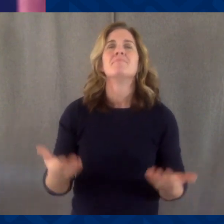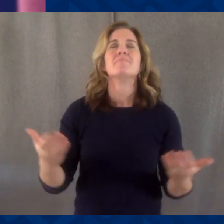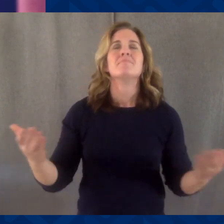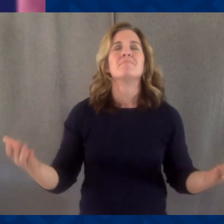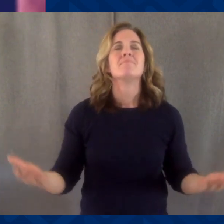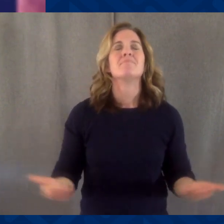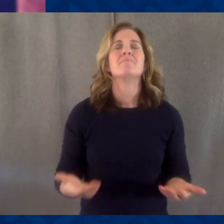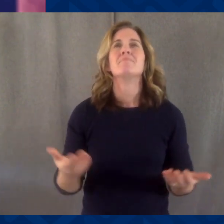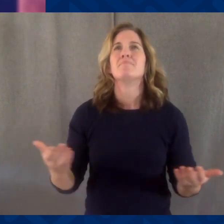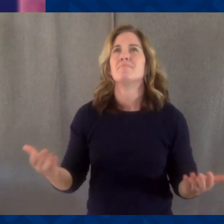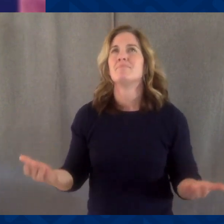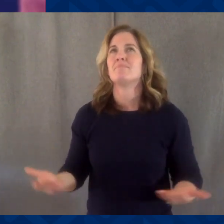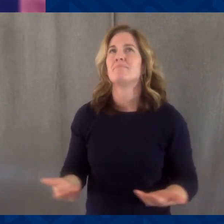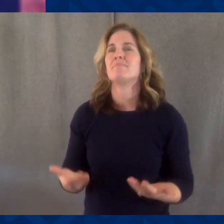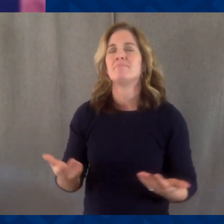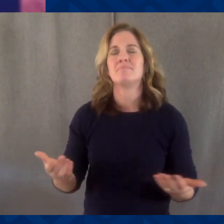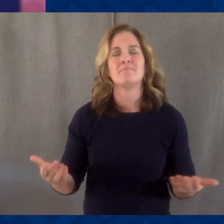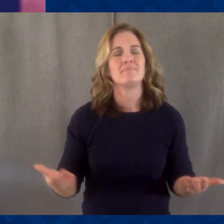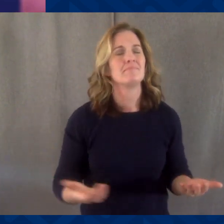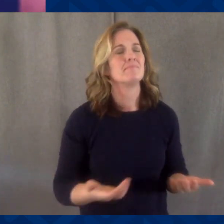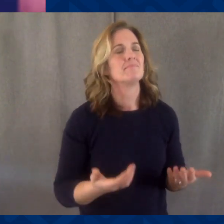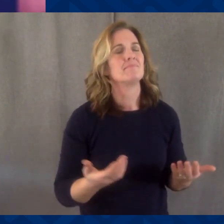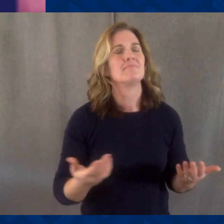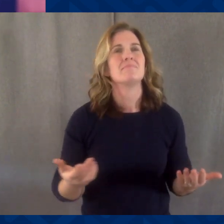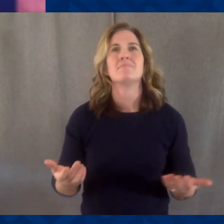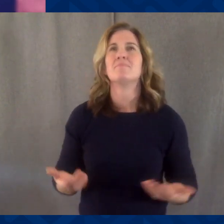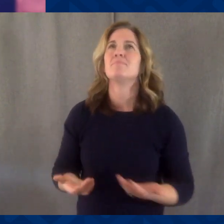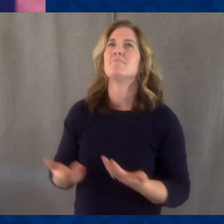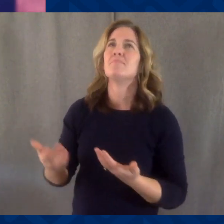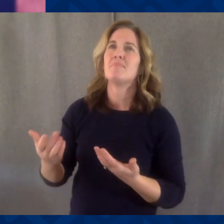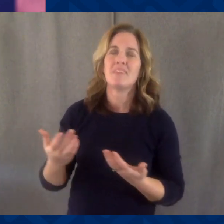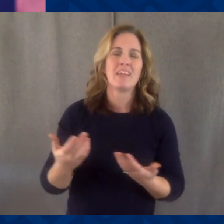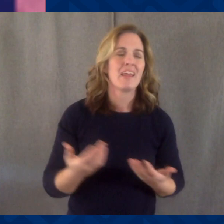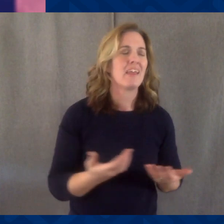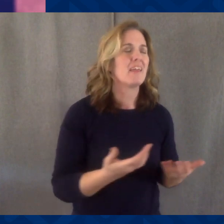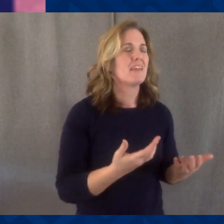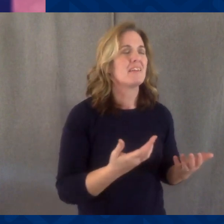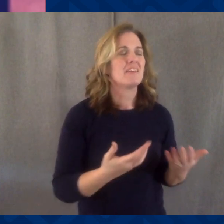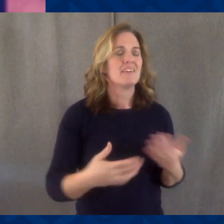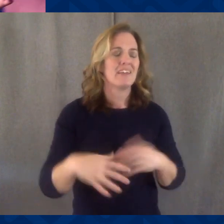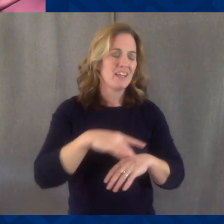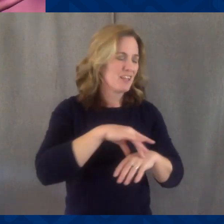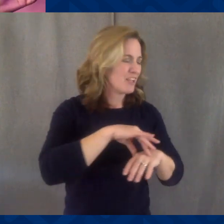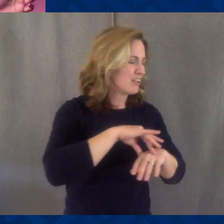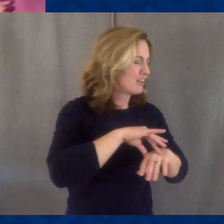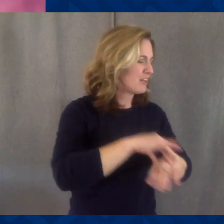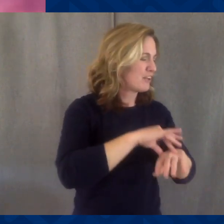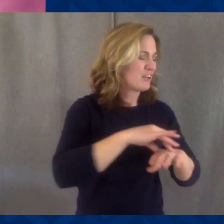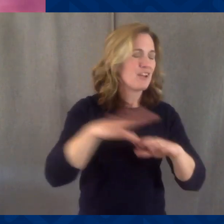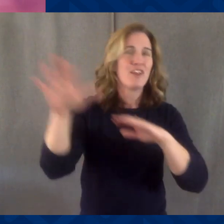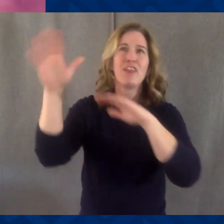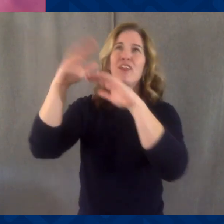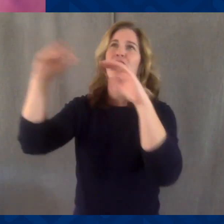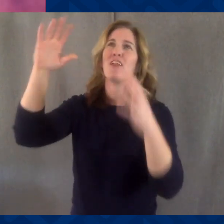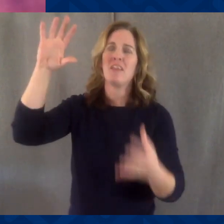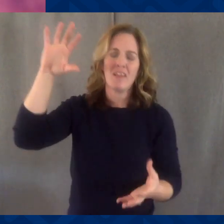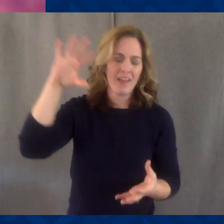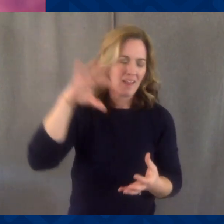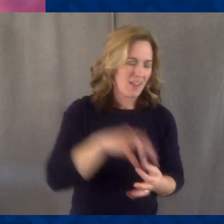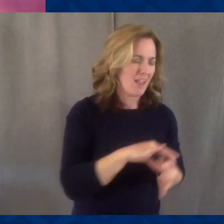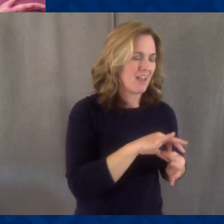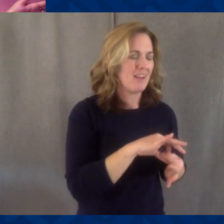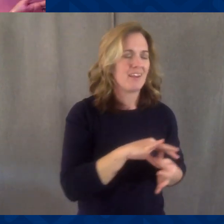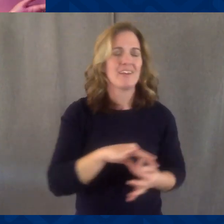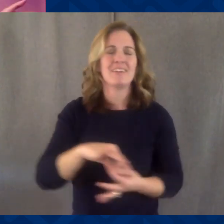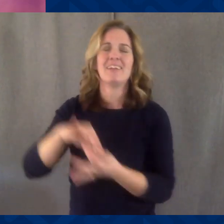out? Pour it out again. So let earth meet heaven. Let earth